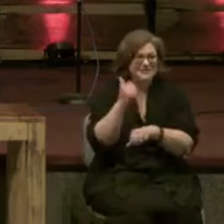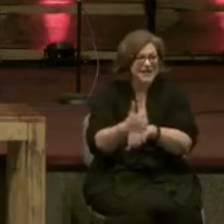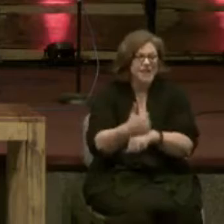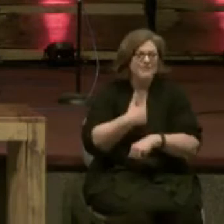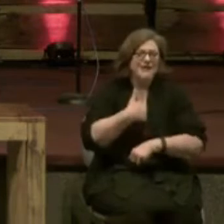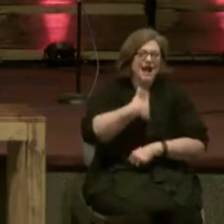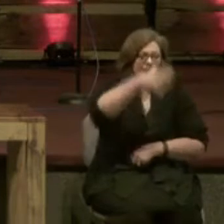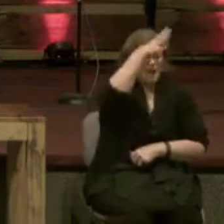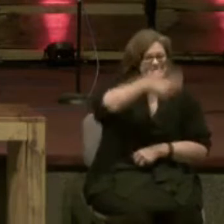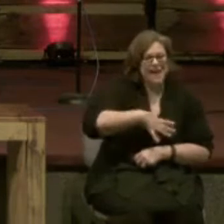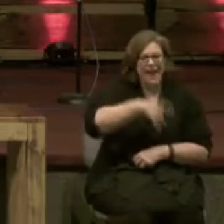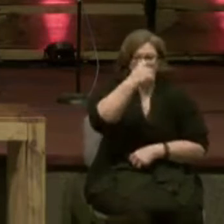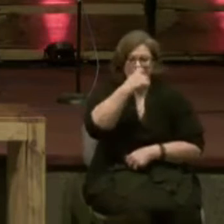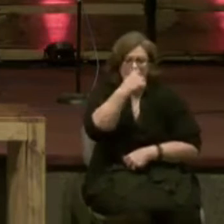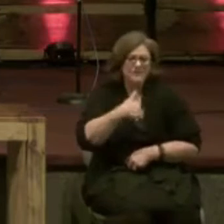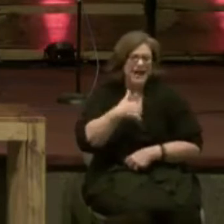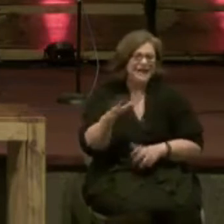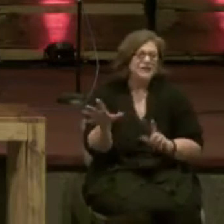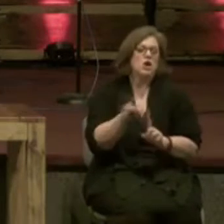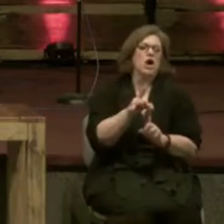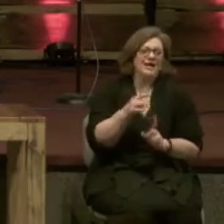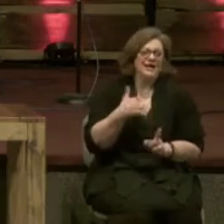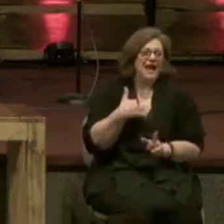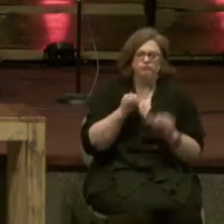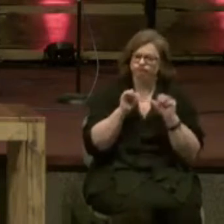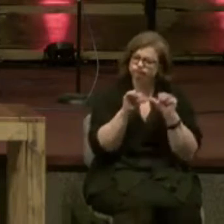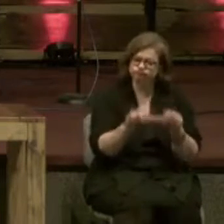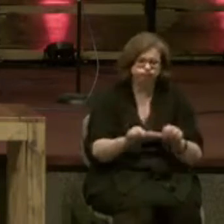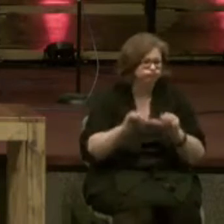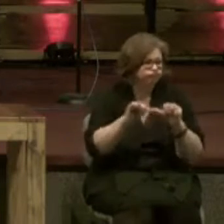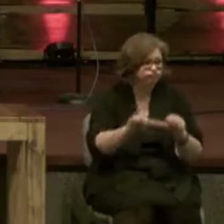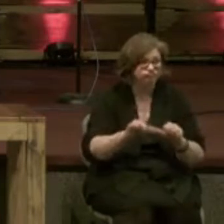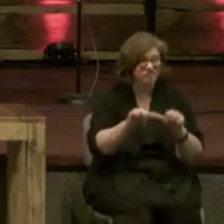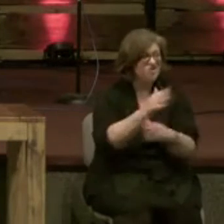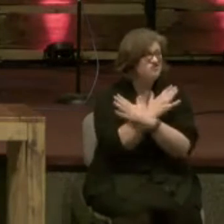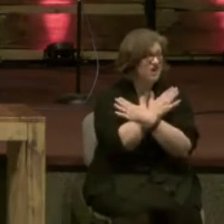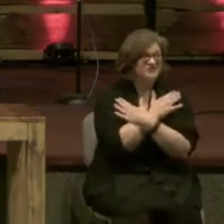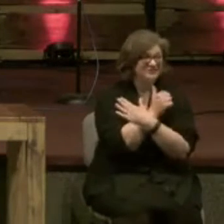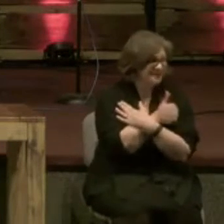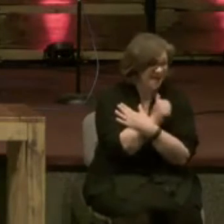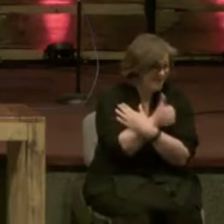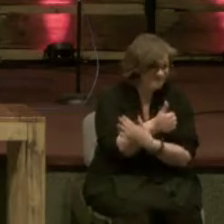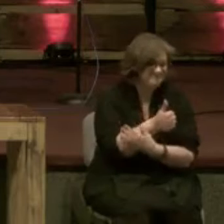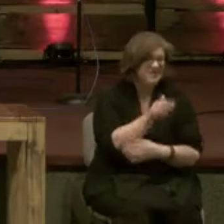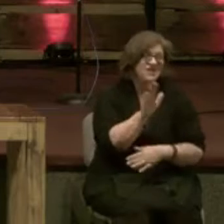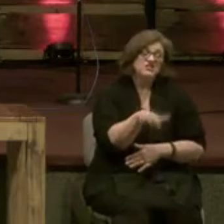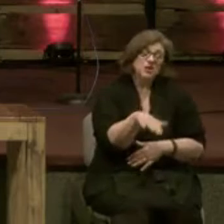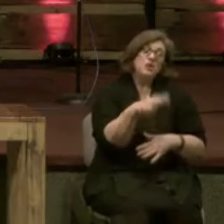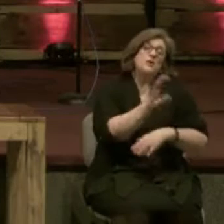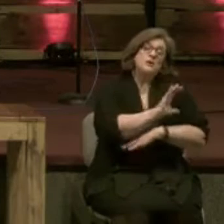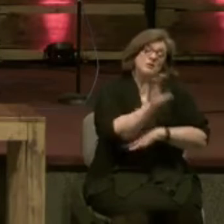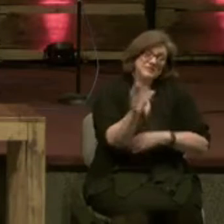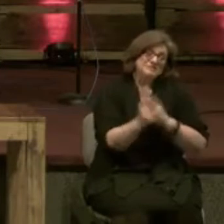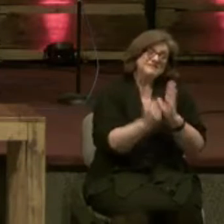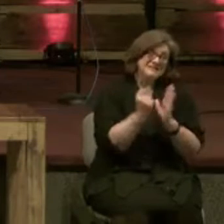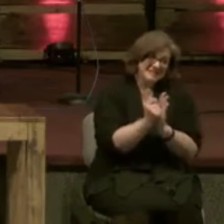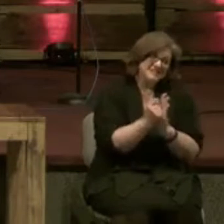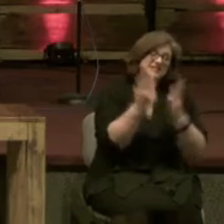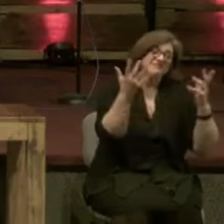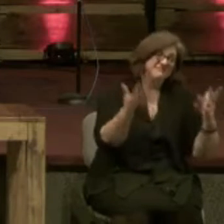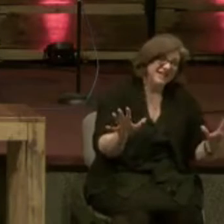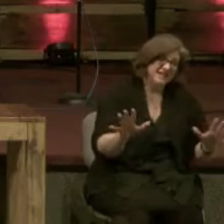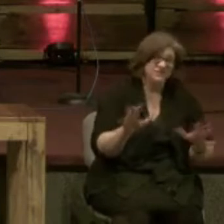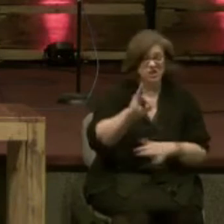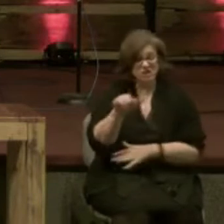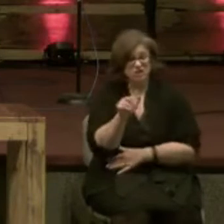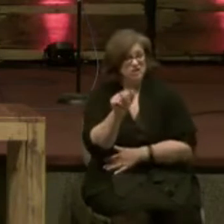cold, and I kept going and pushing through, and I got through the holiday season, and in January, all of a